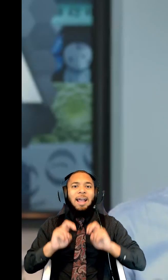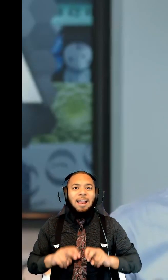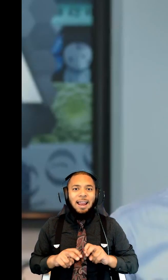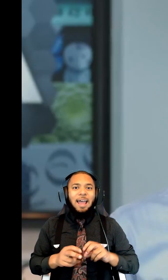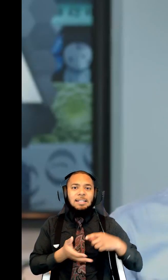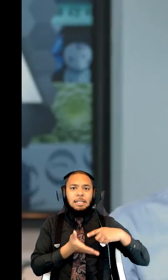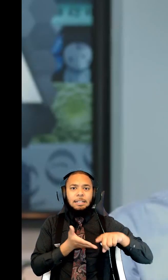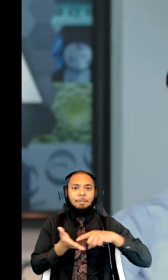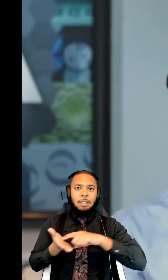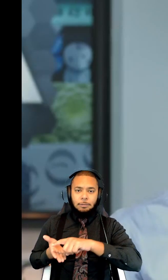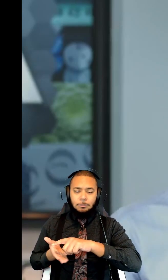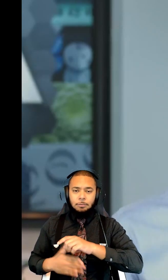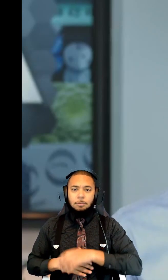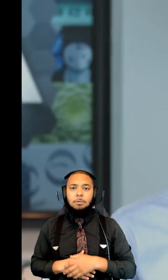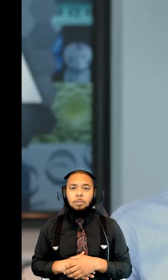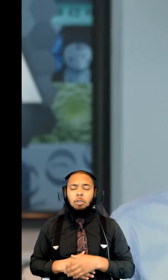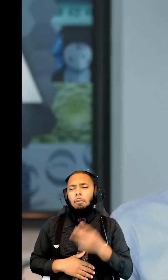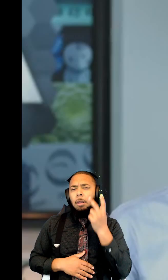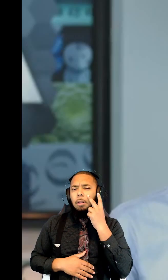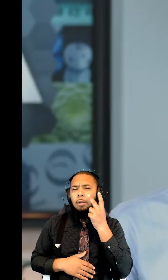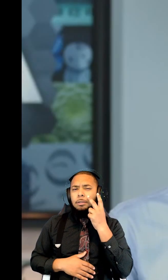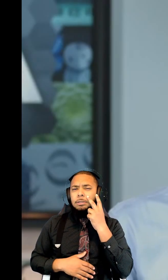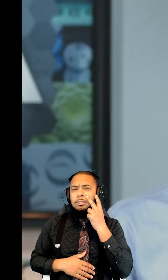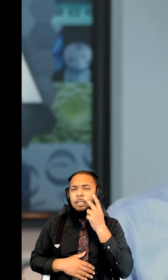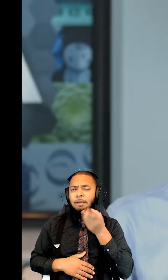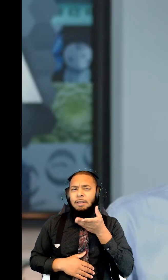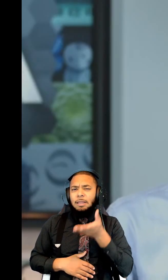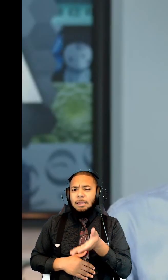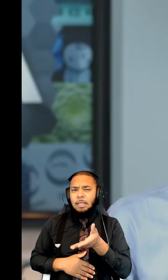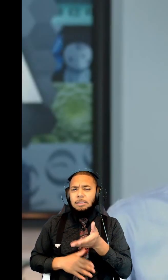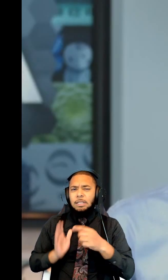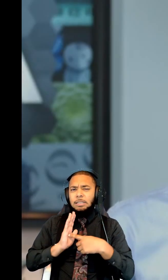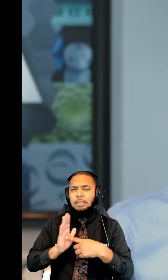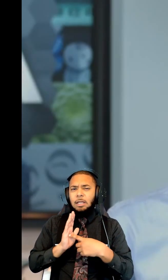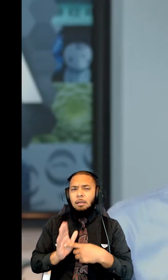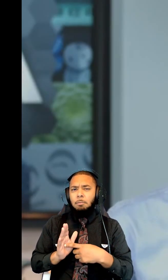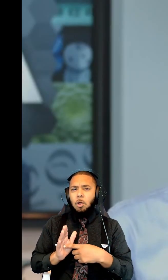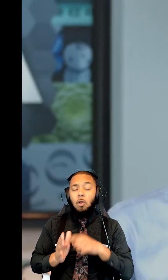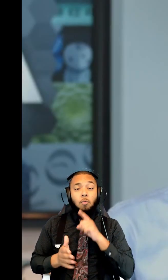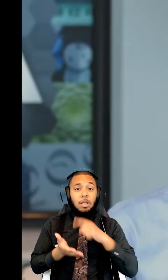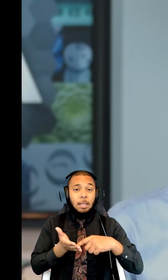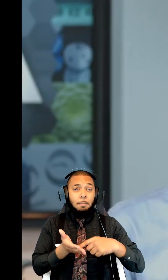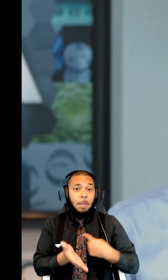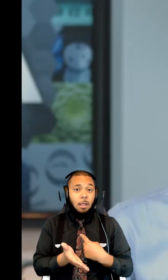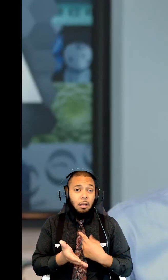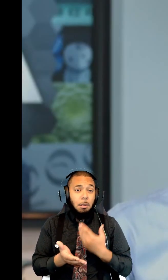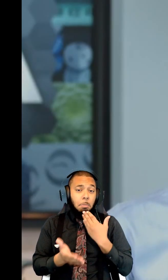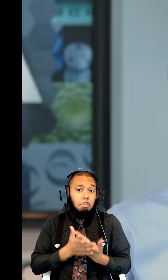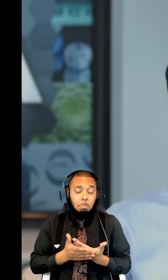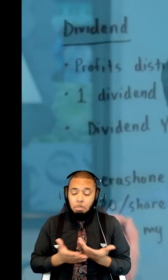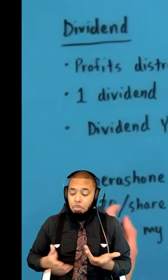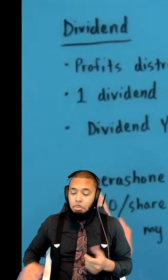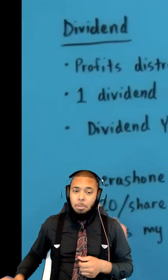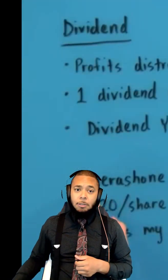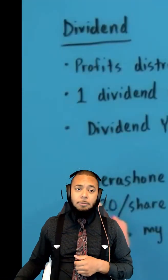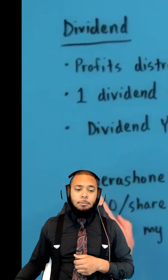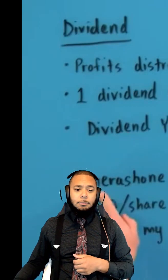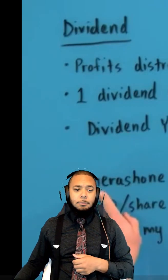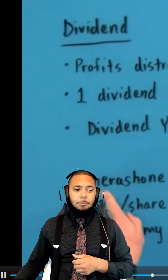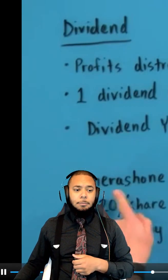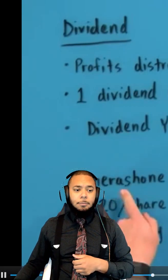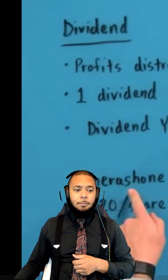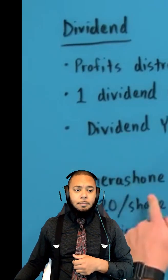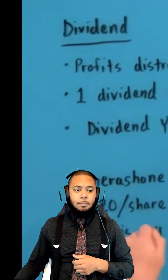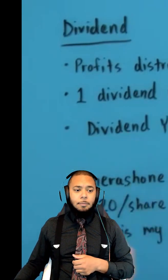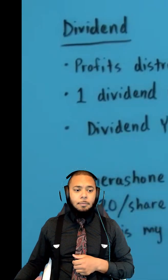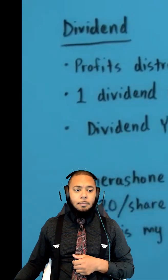see if this company down here in this example is paying us any dividends. The company is